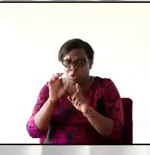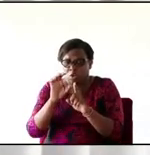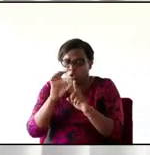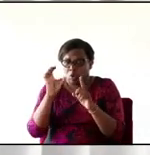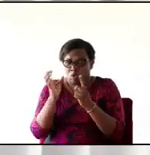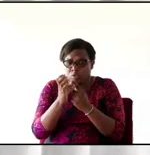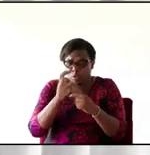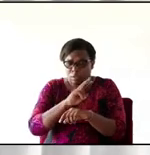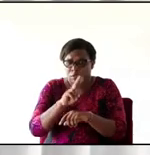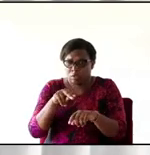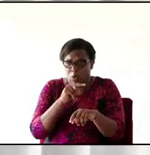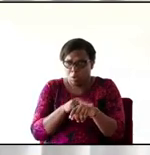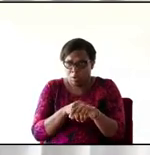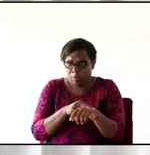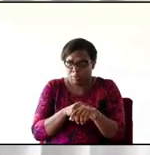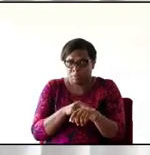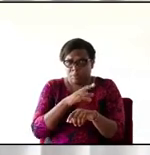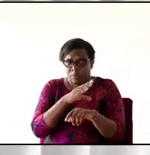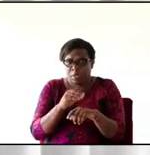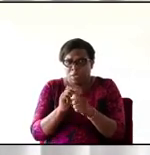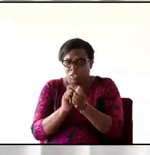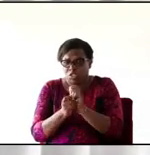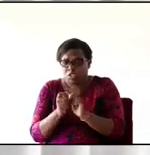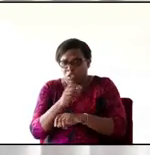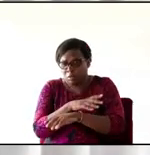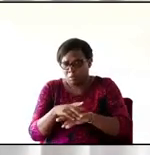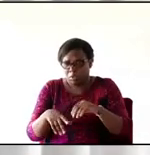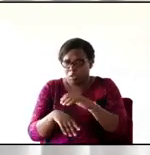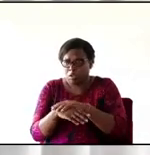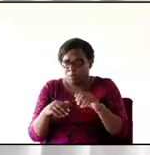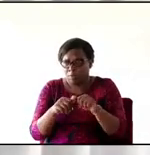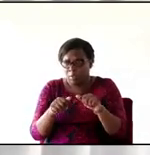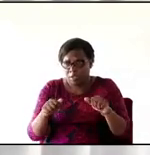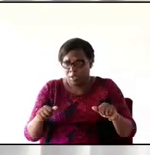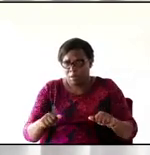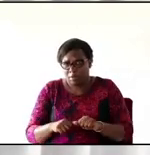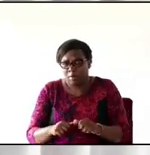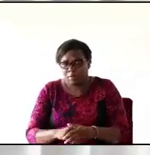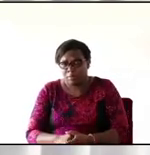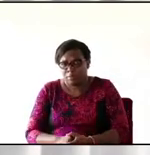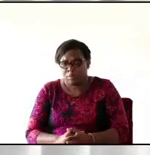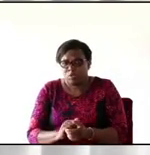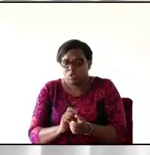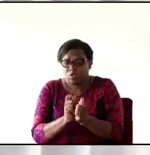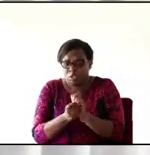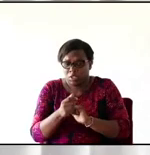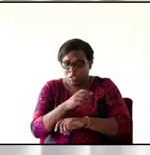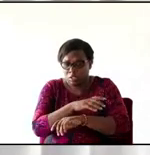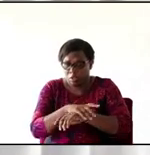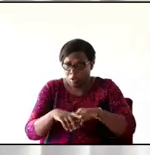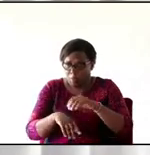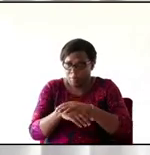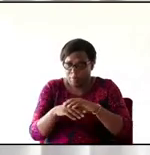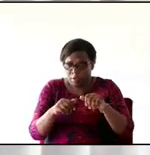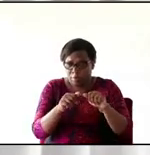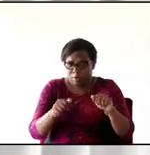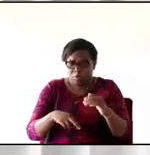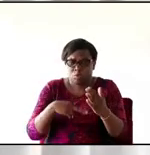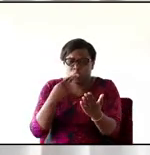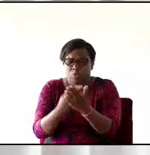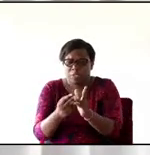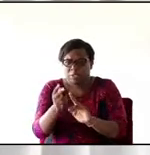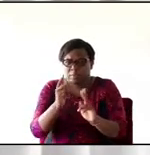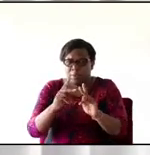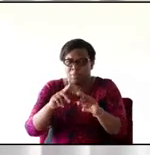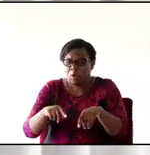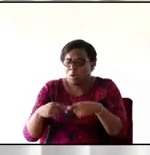strangling your comfort zone. You're squeezing your comfort zone in order to reach people. Go into